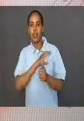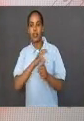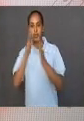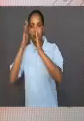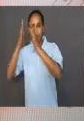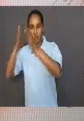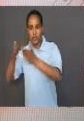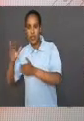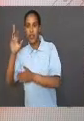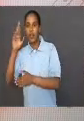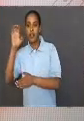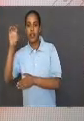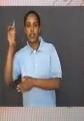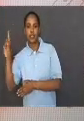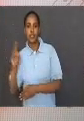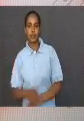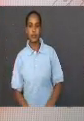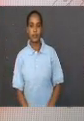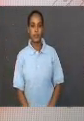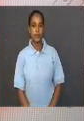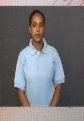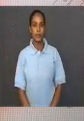belong to reduction?